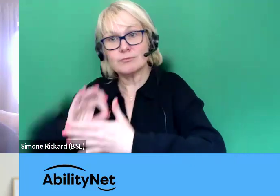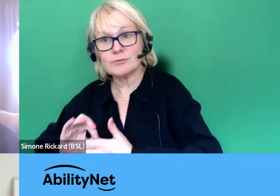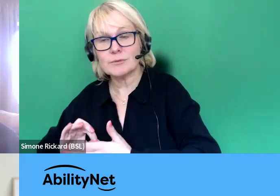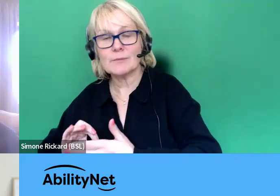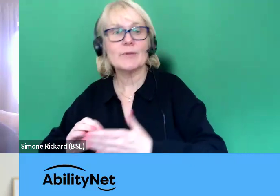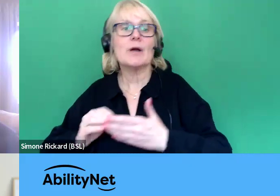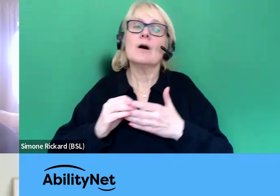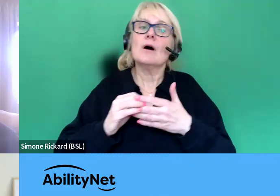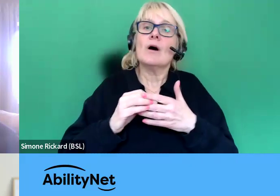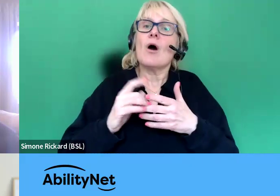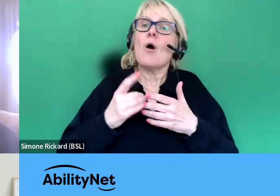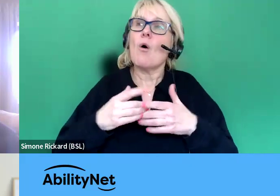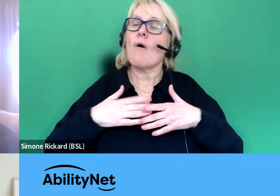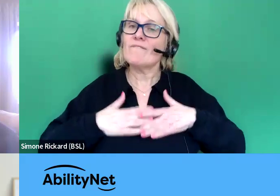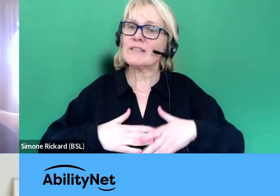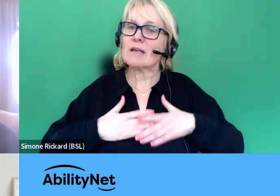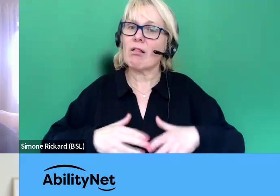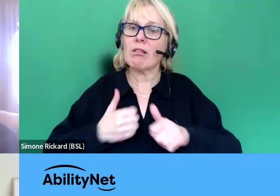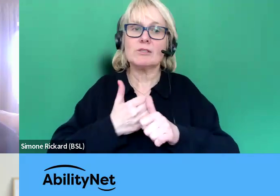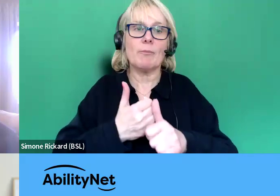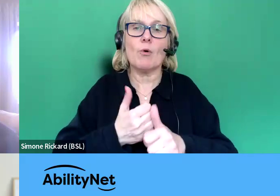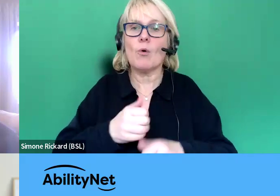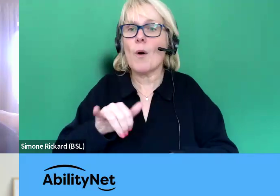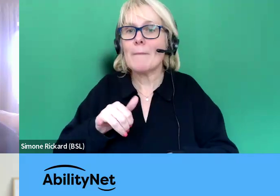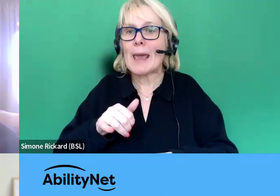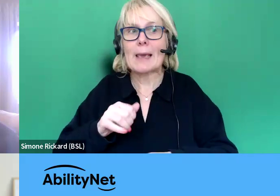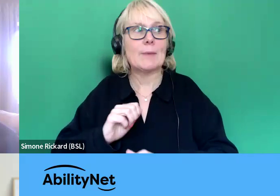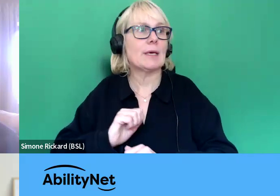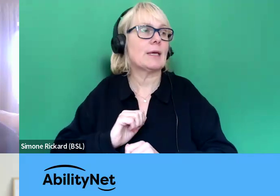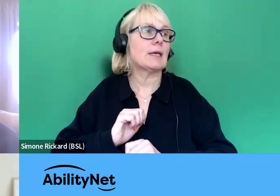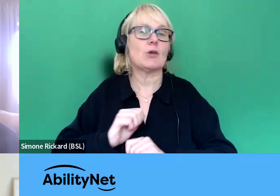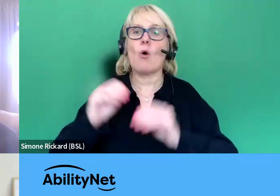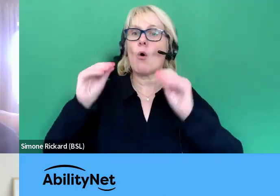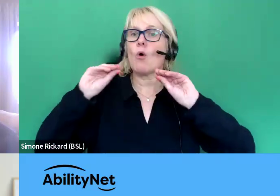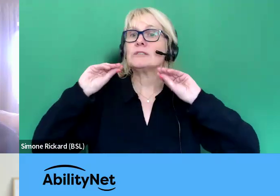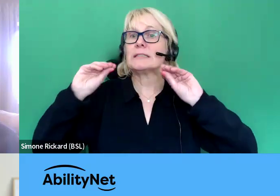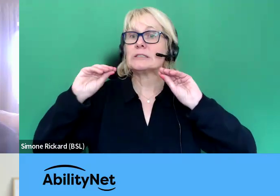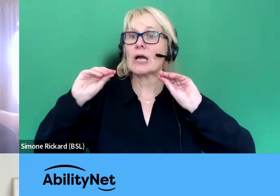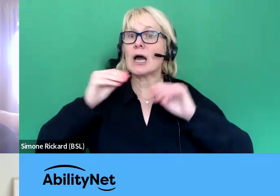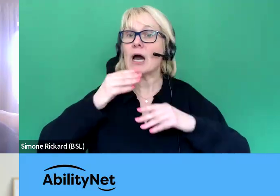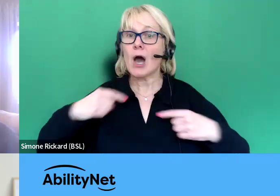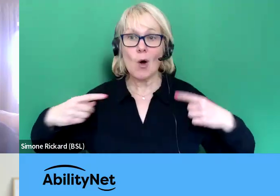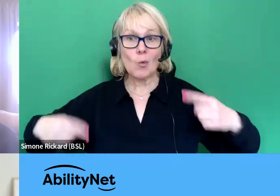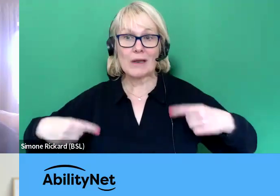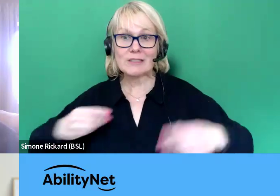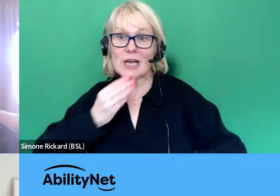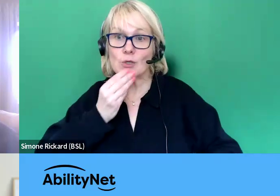for where someone's giving you physical support, maybe you're a teacher and you use a wheelchair, and the children drew some pictures and you were